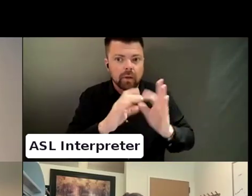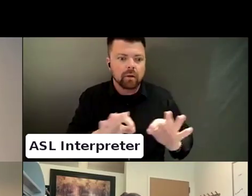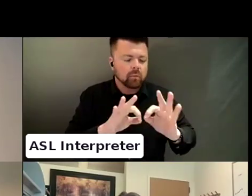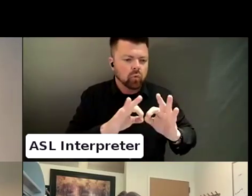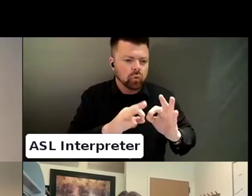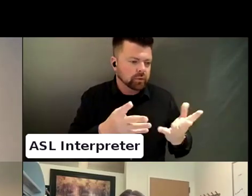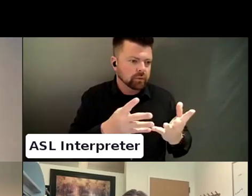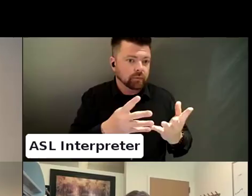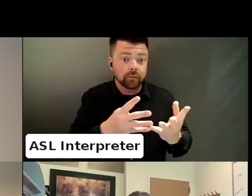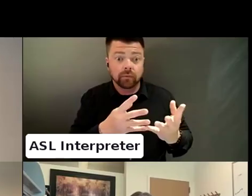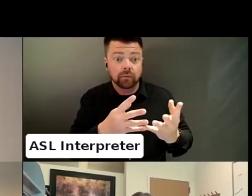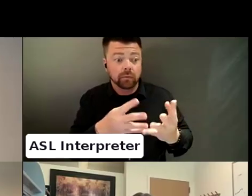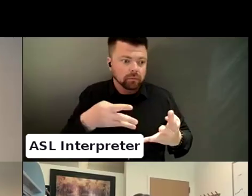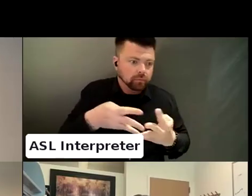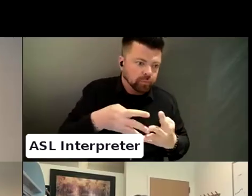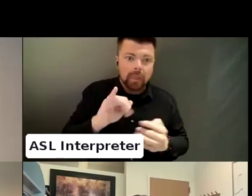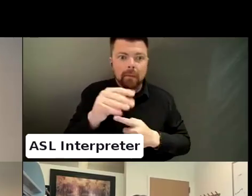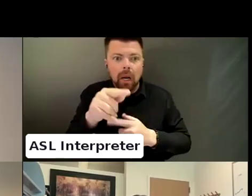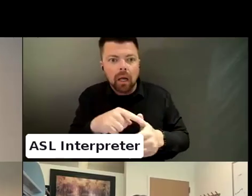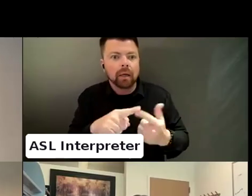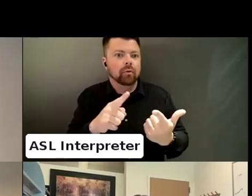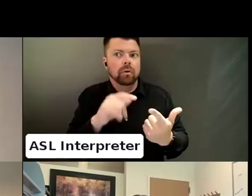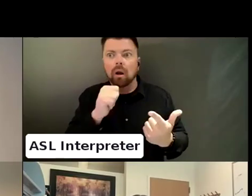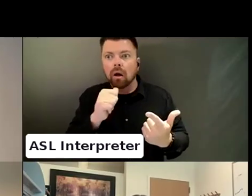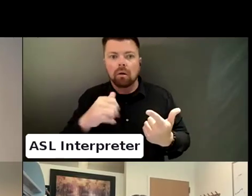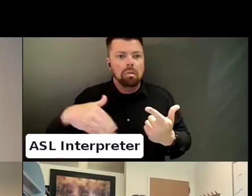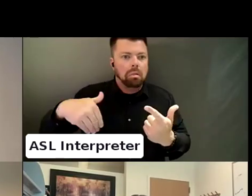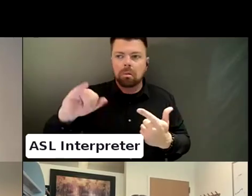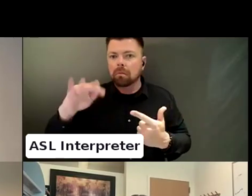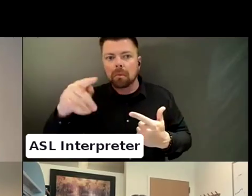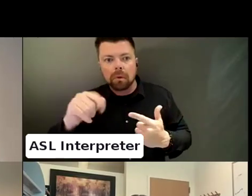not implanted or scalp-based technologies for recording.